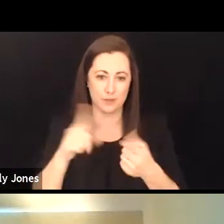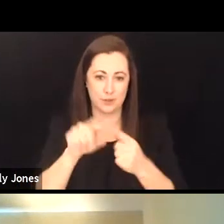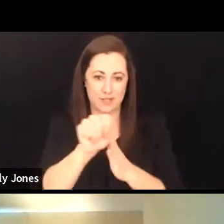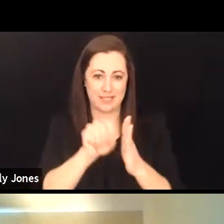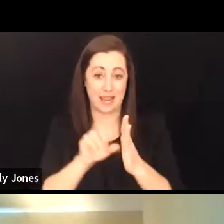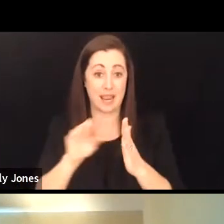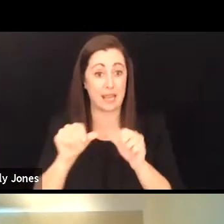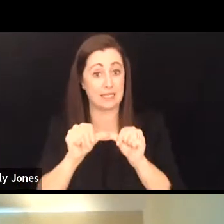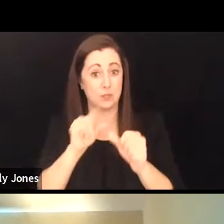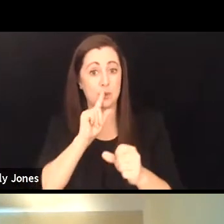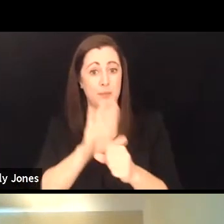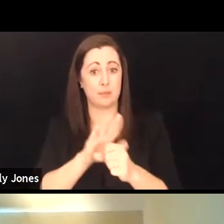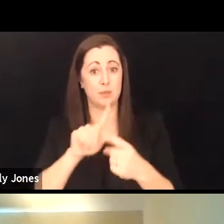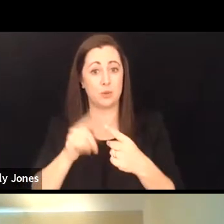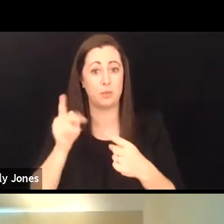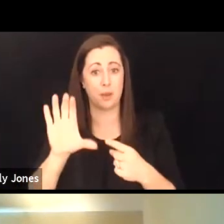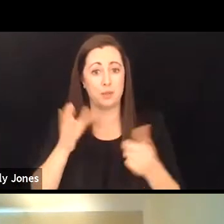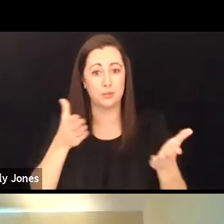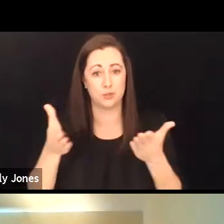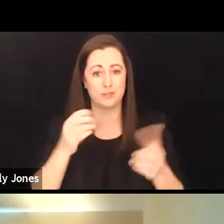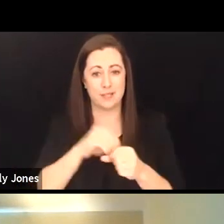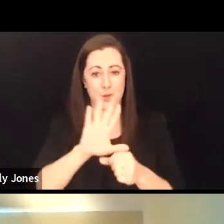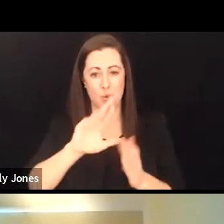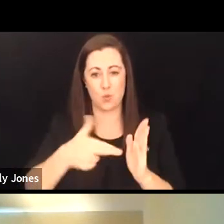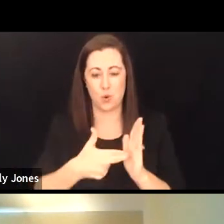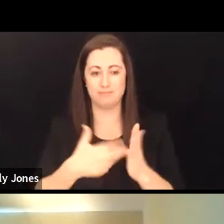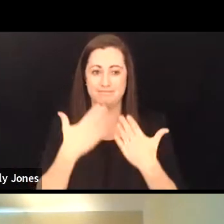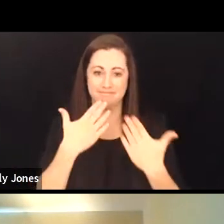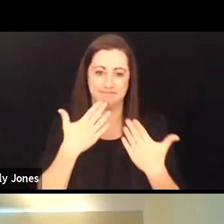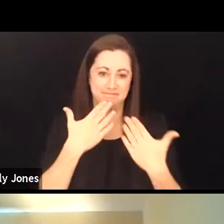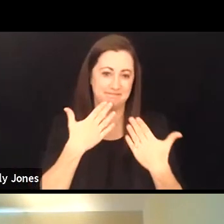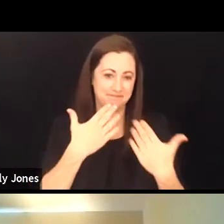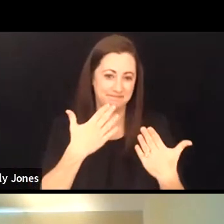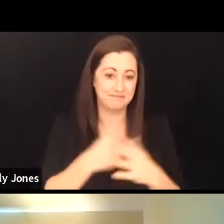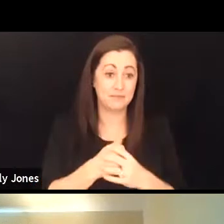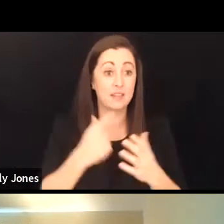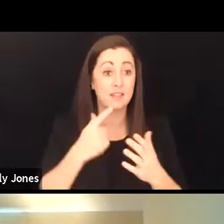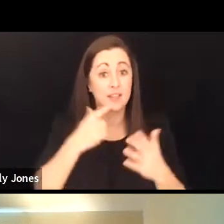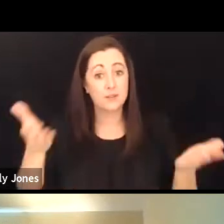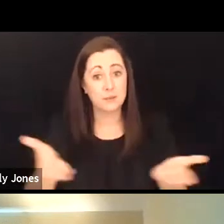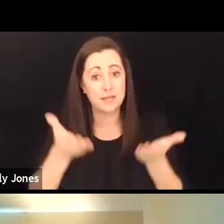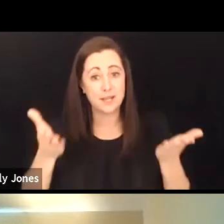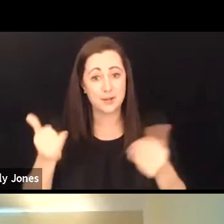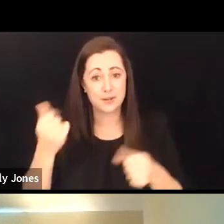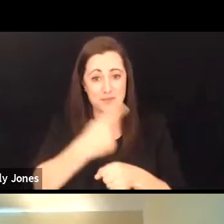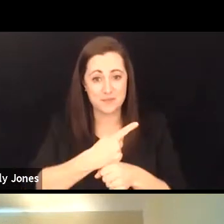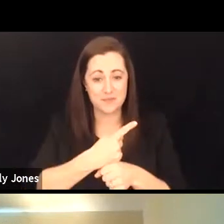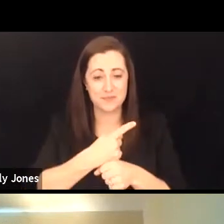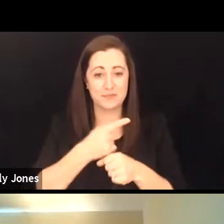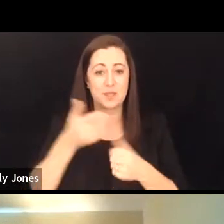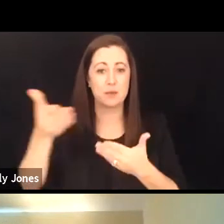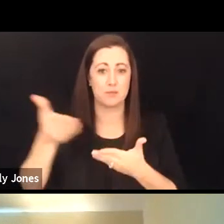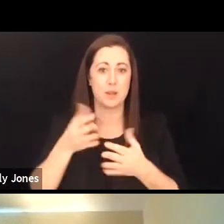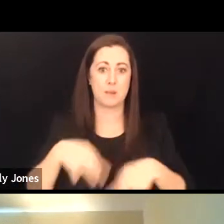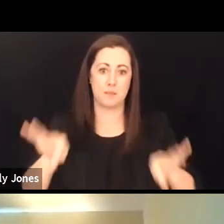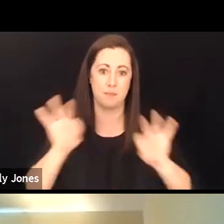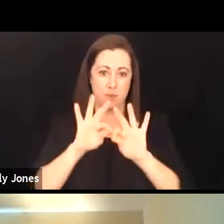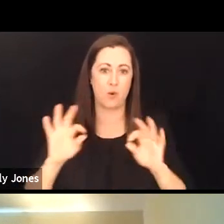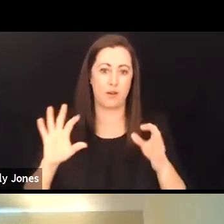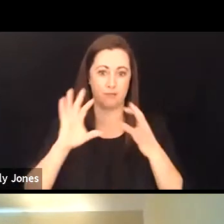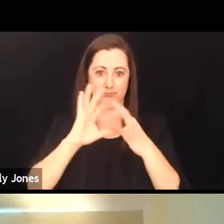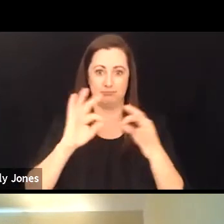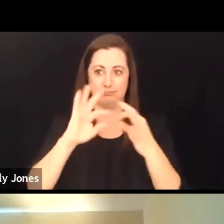public service in your role. So thank you very much for doing that. Thank you for being here with us today and bringing this important message